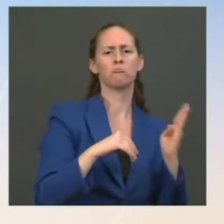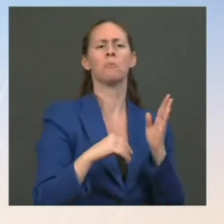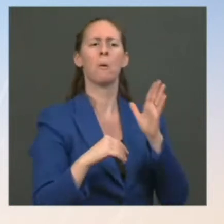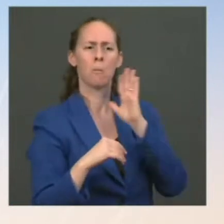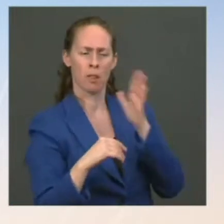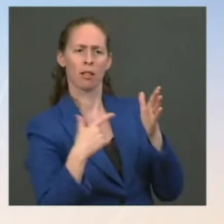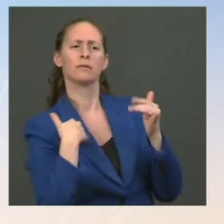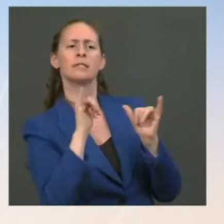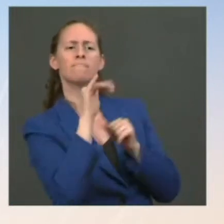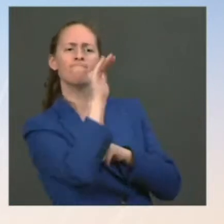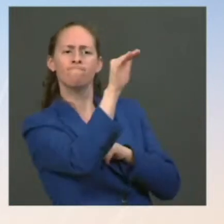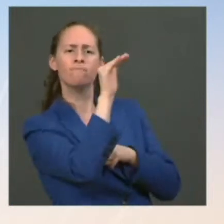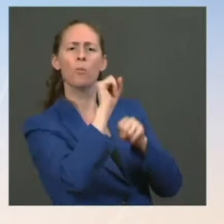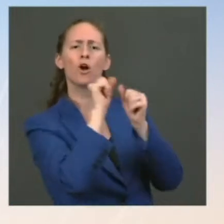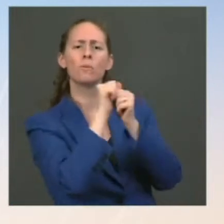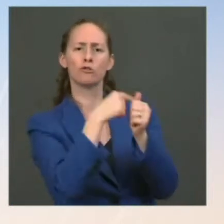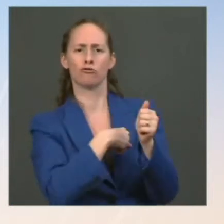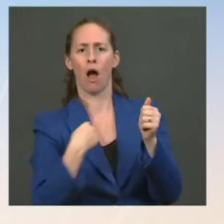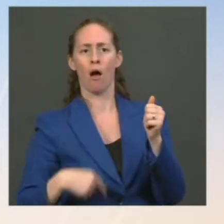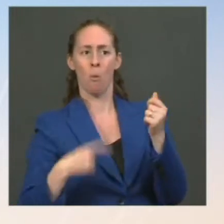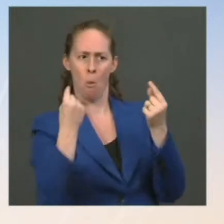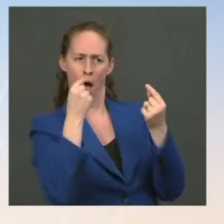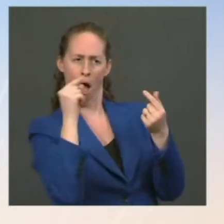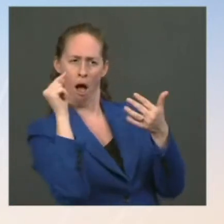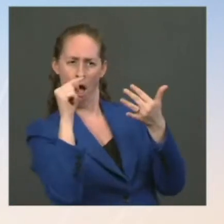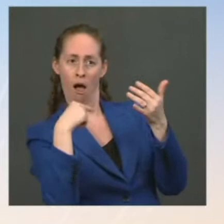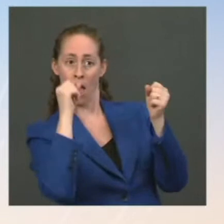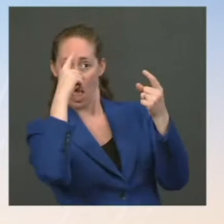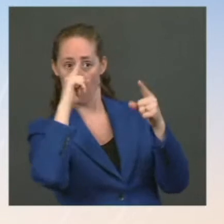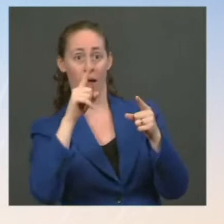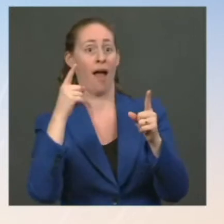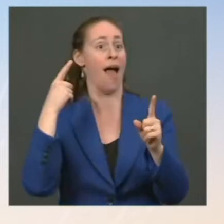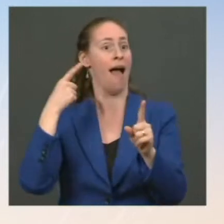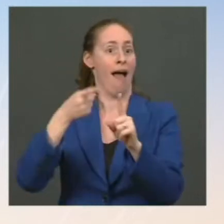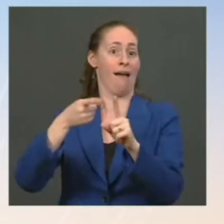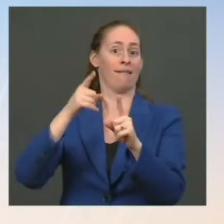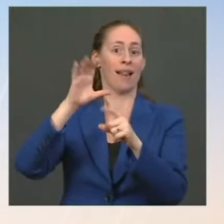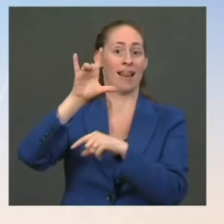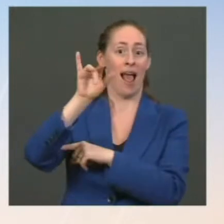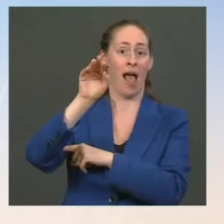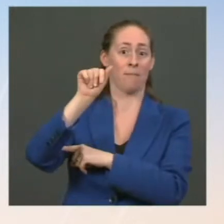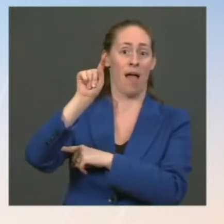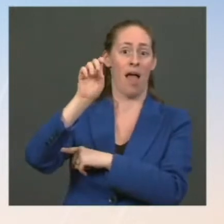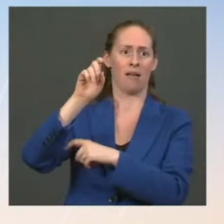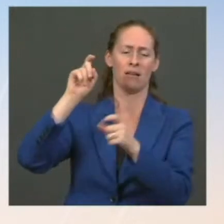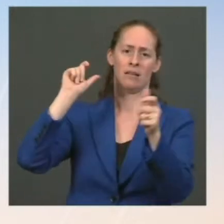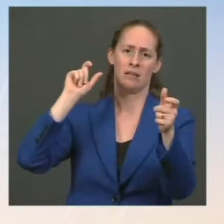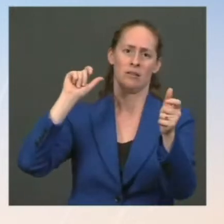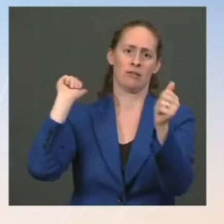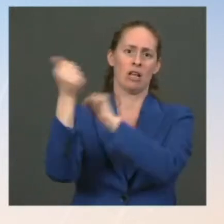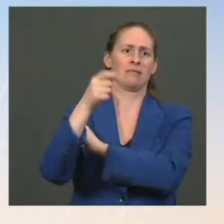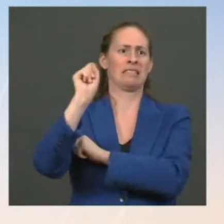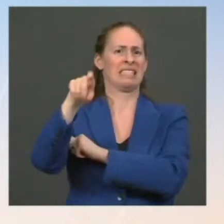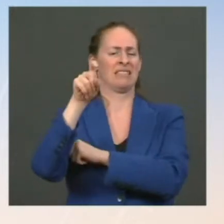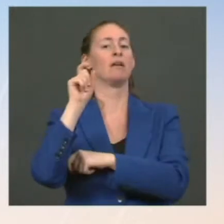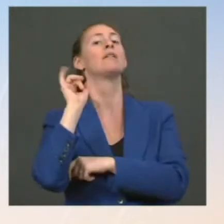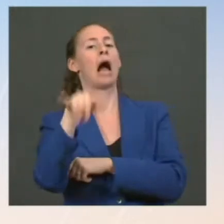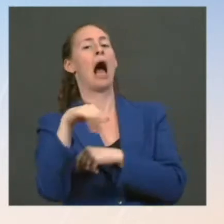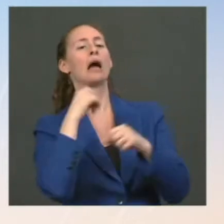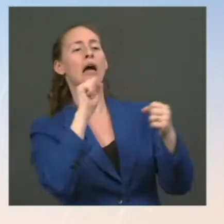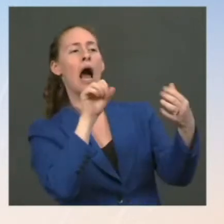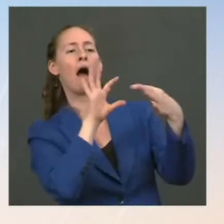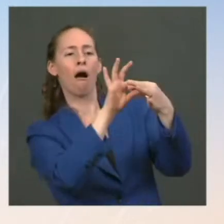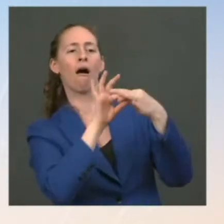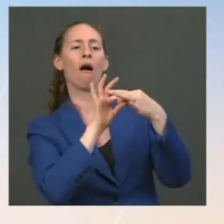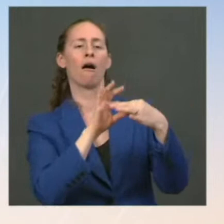areas where we can, and obviously climate is one of them. Specifically on the Uyghur Forced Labor Prevention Act, does the president have a position?